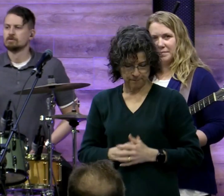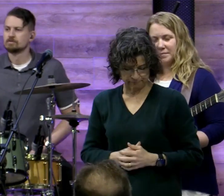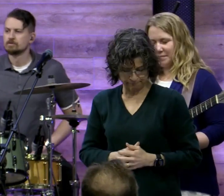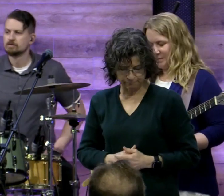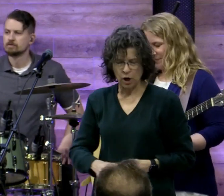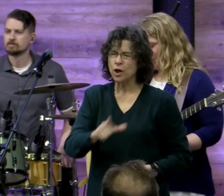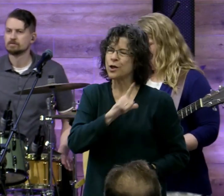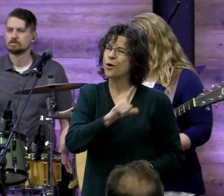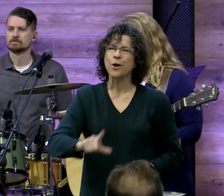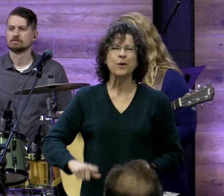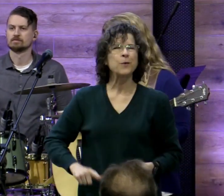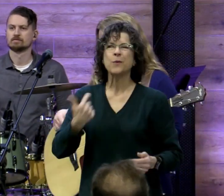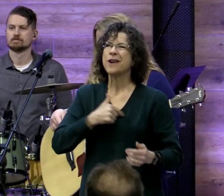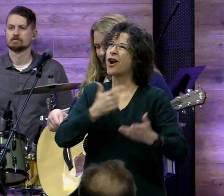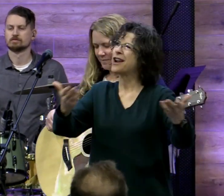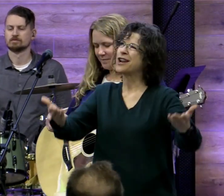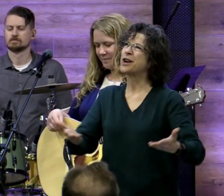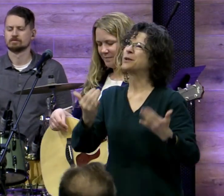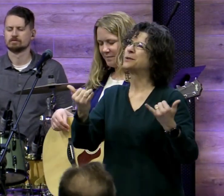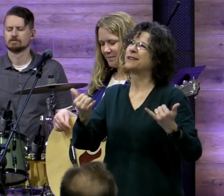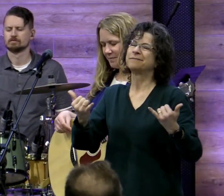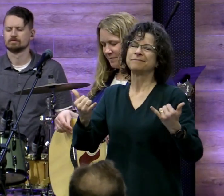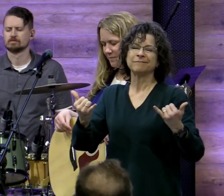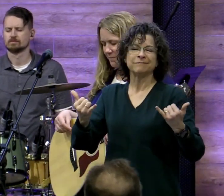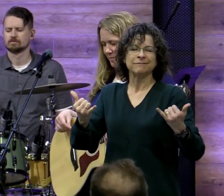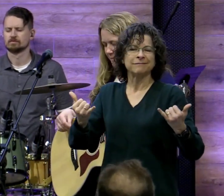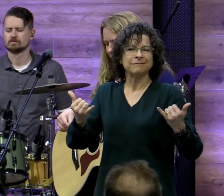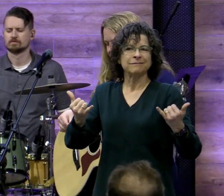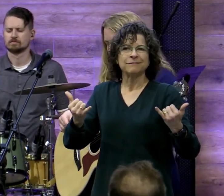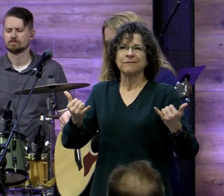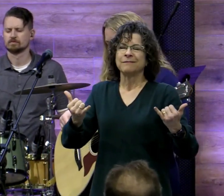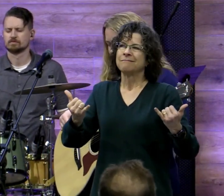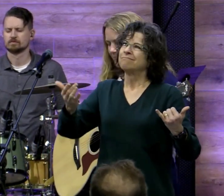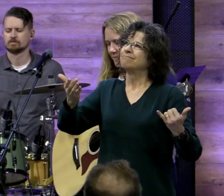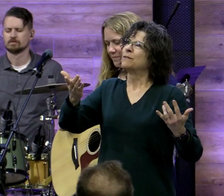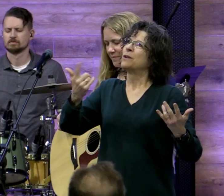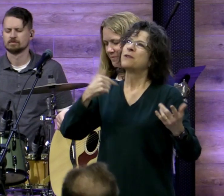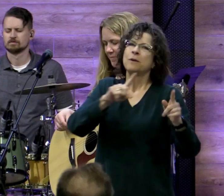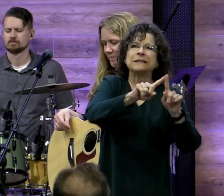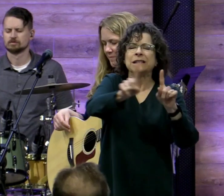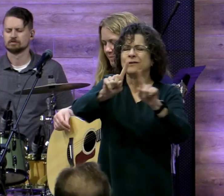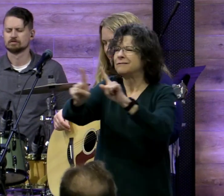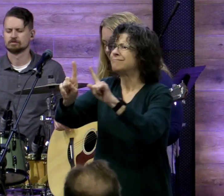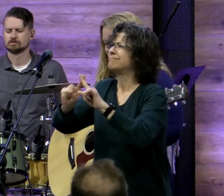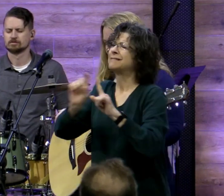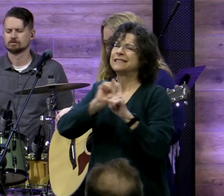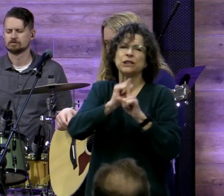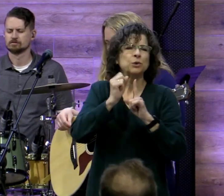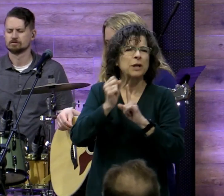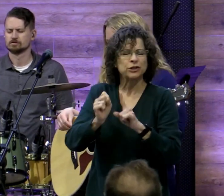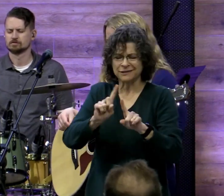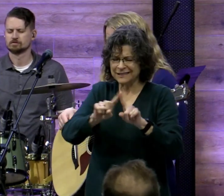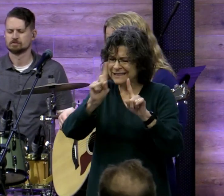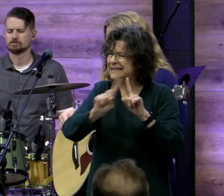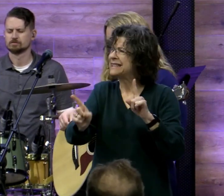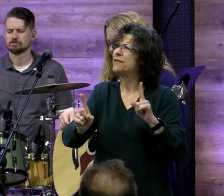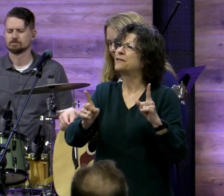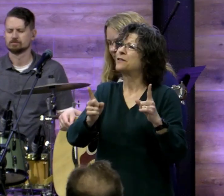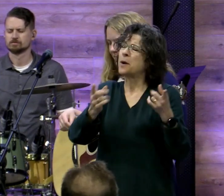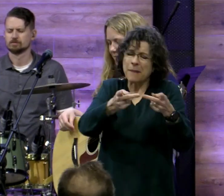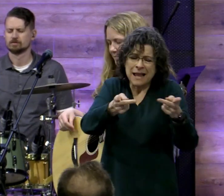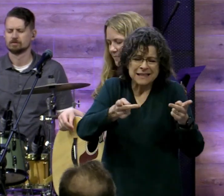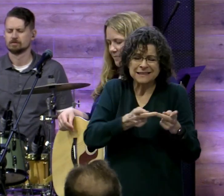Lord, we come here this morning. God, we come from so many different situations, circumstances, and